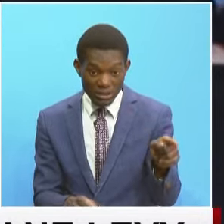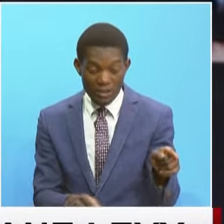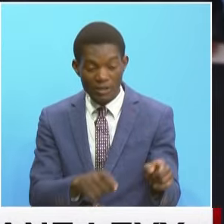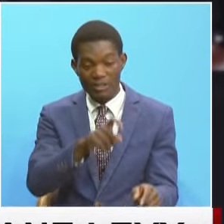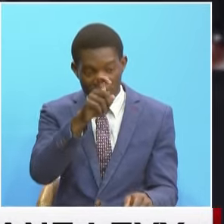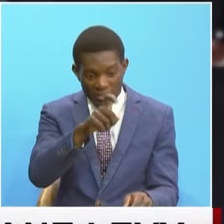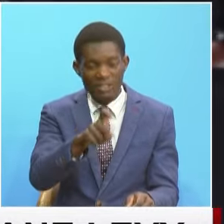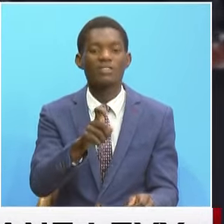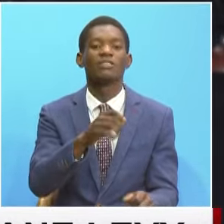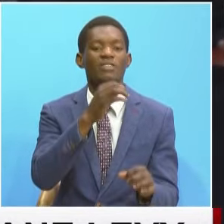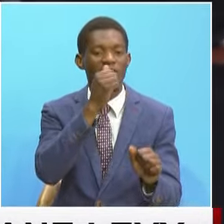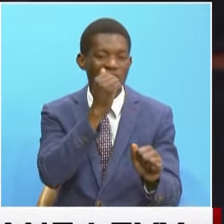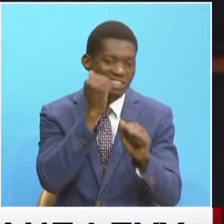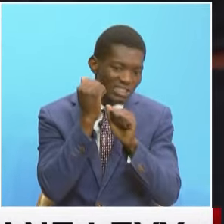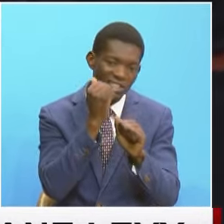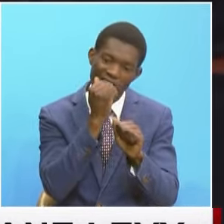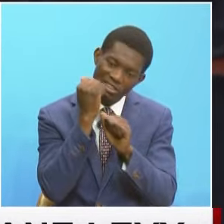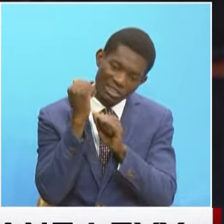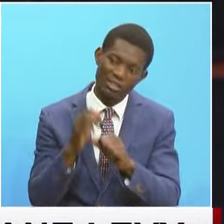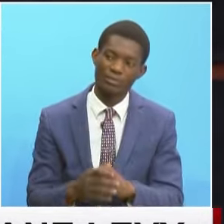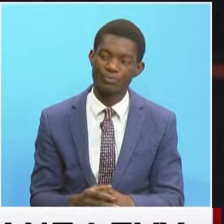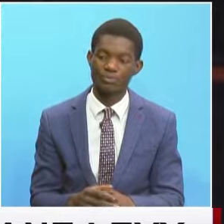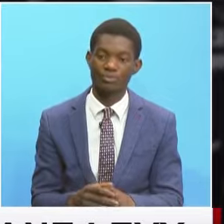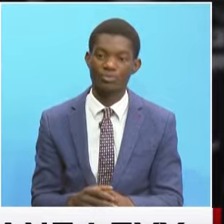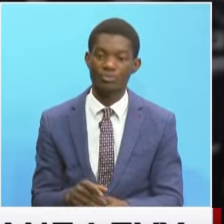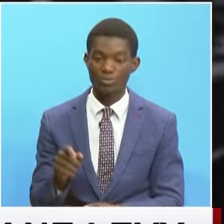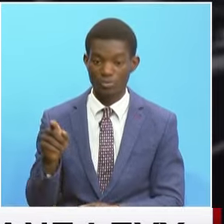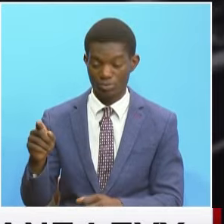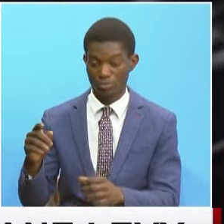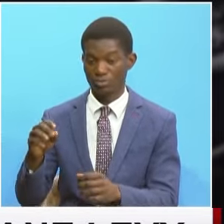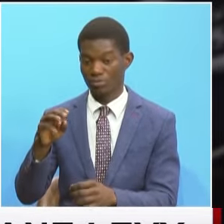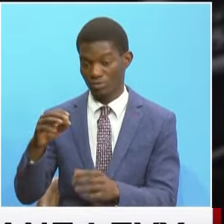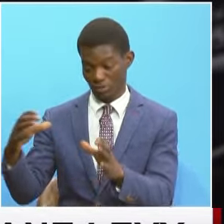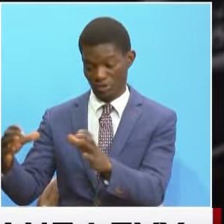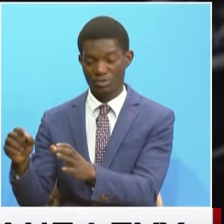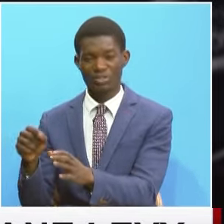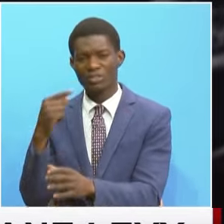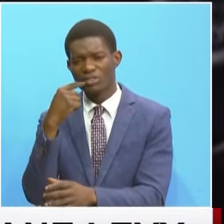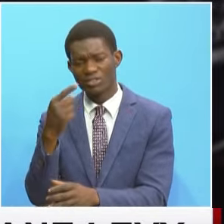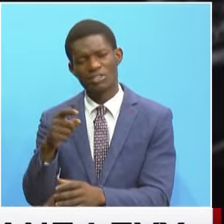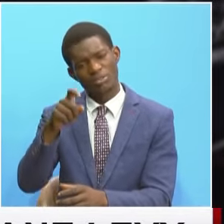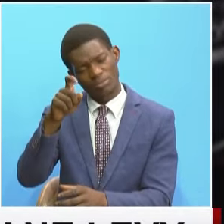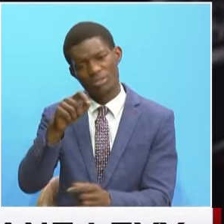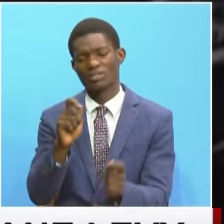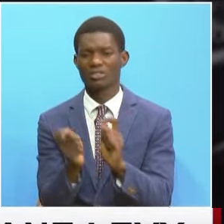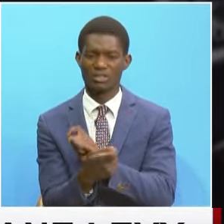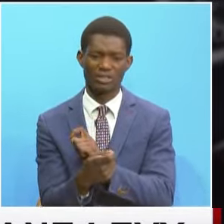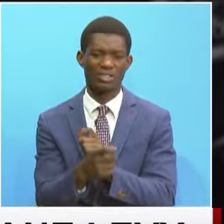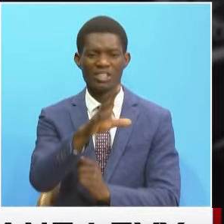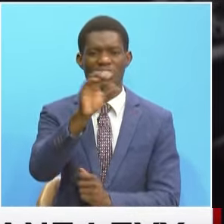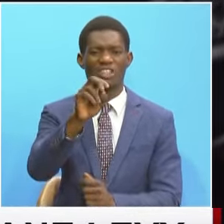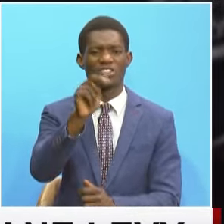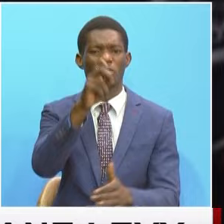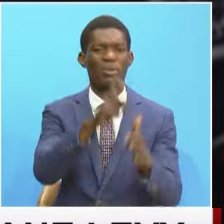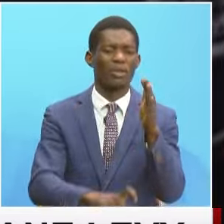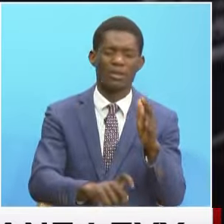authority maintains the proposed adjustment is required, and the local authority cannot continue collecting 13 ngwe in this era